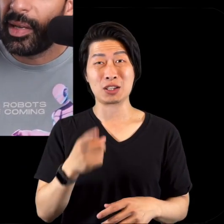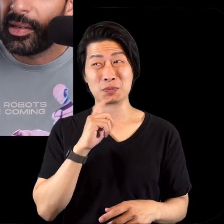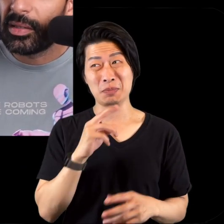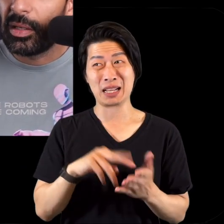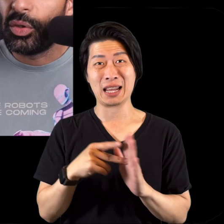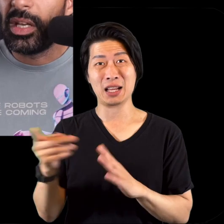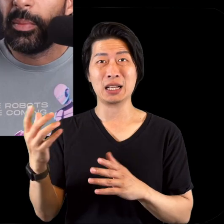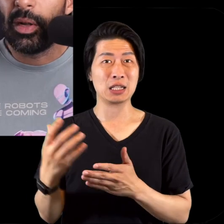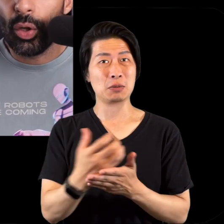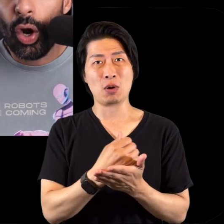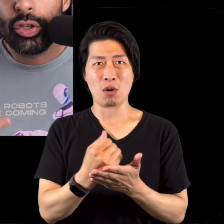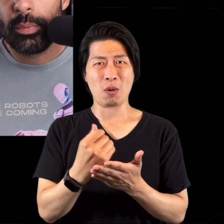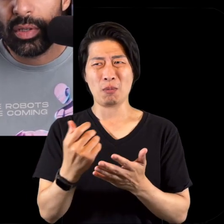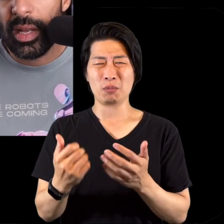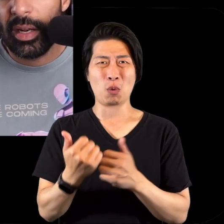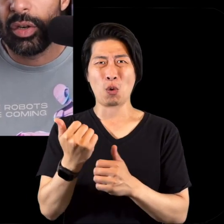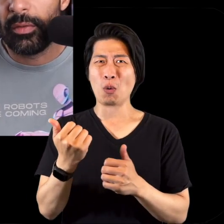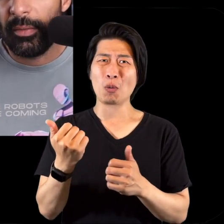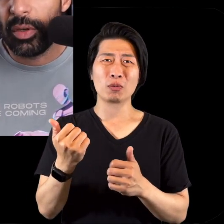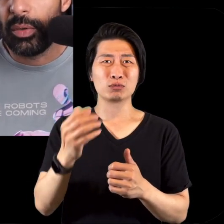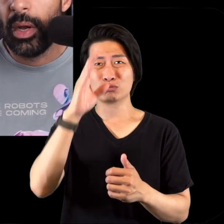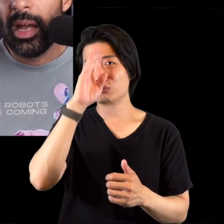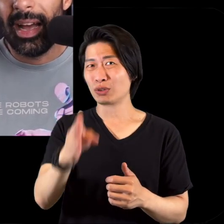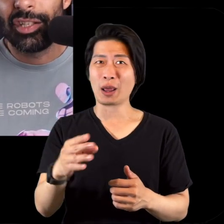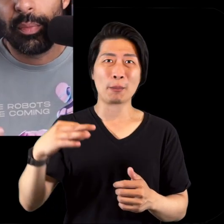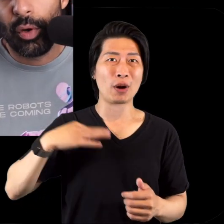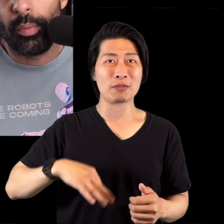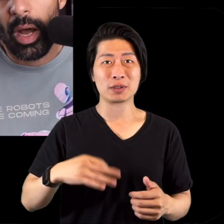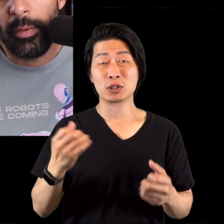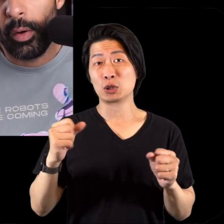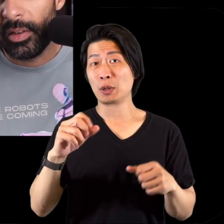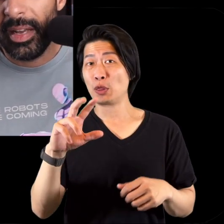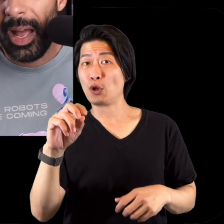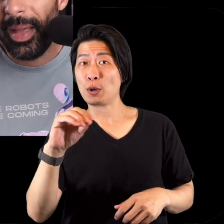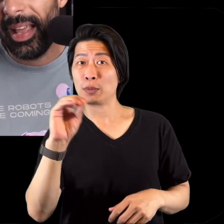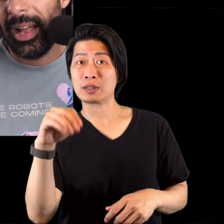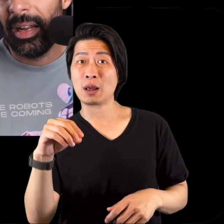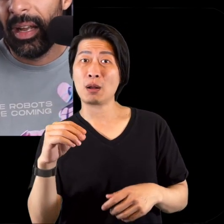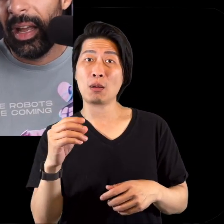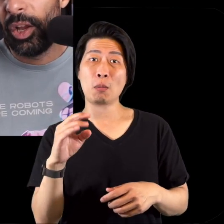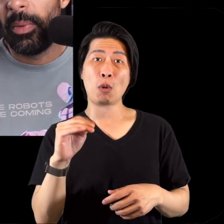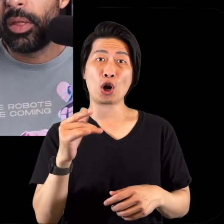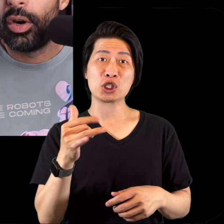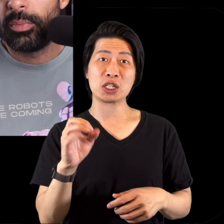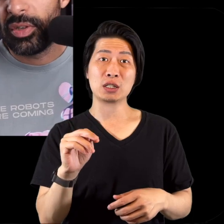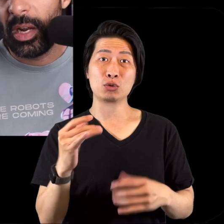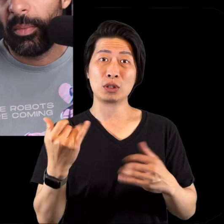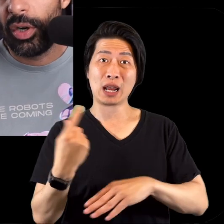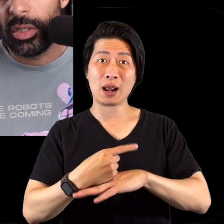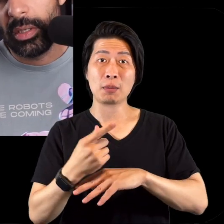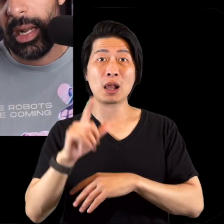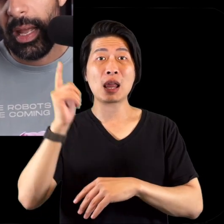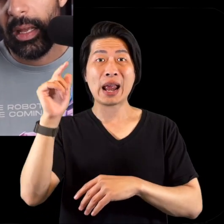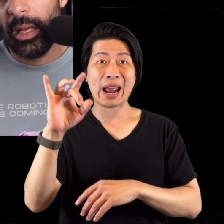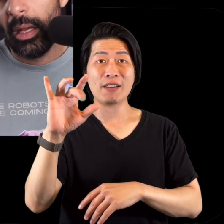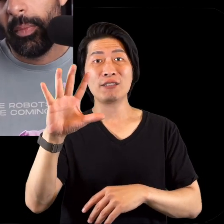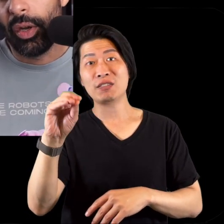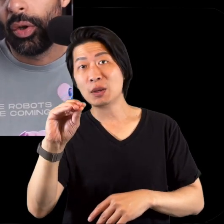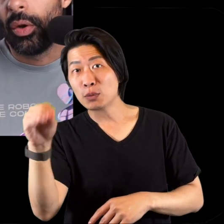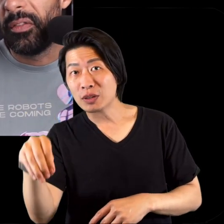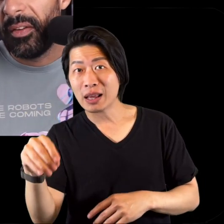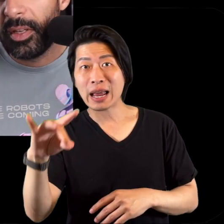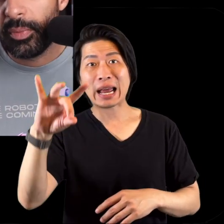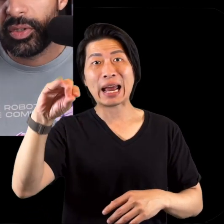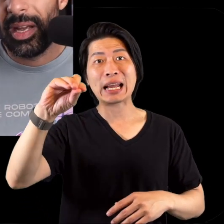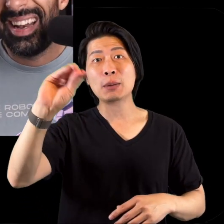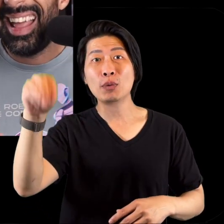allow Tesla to keep a larger percentage of revenue as pure profit over time. Again, it could be 30% margin today, but it could